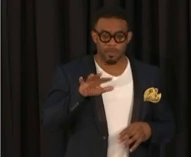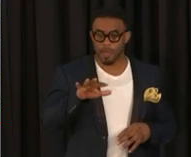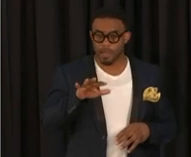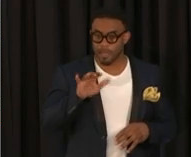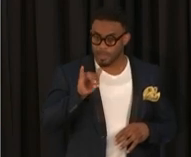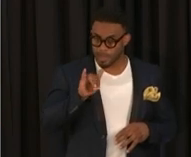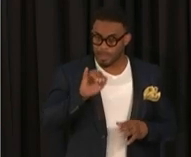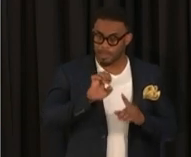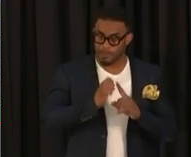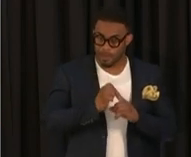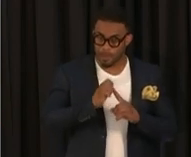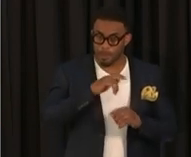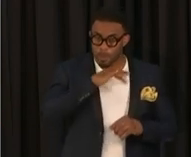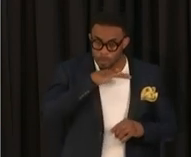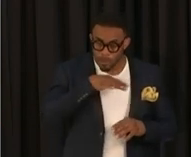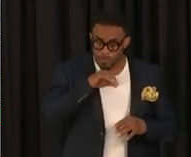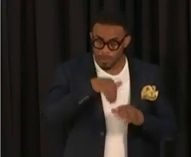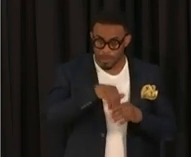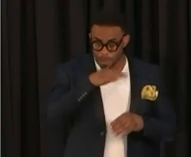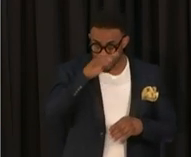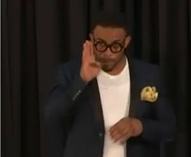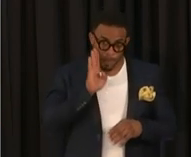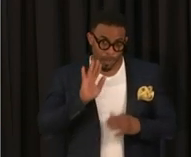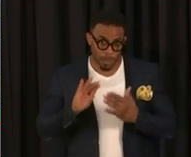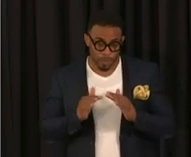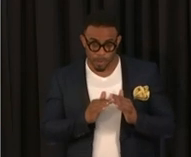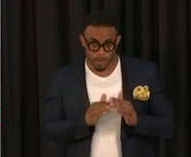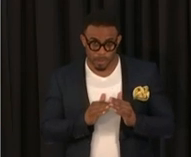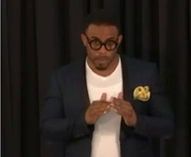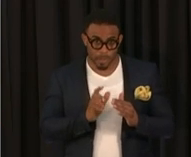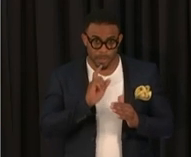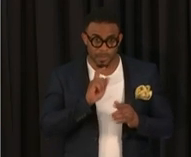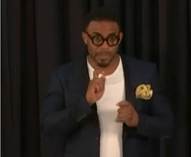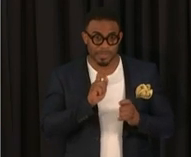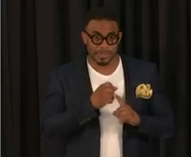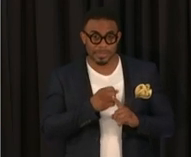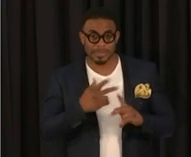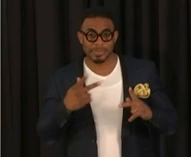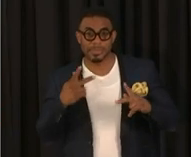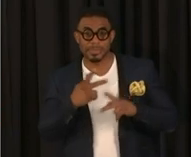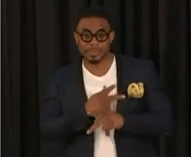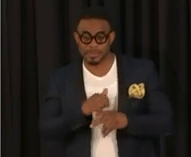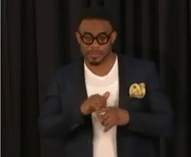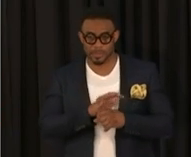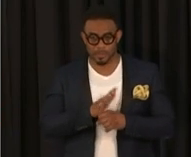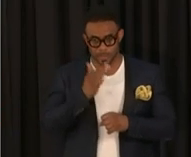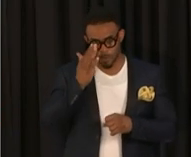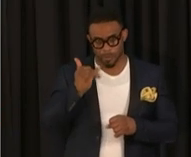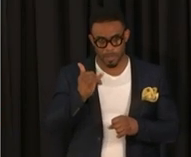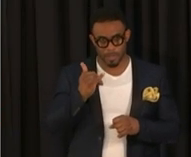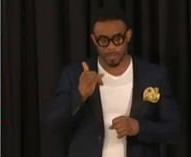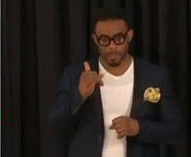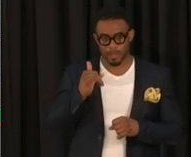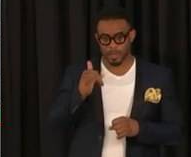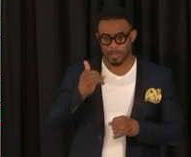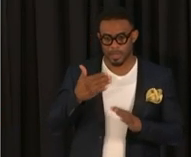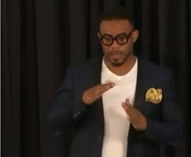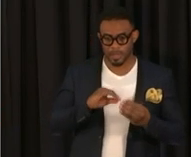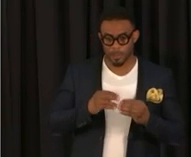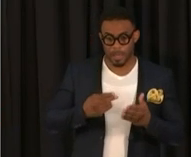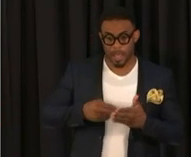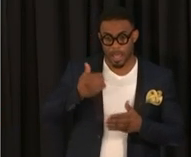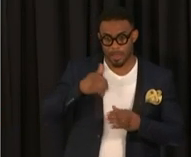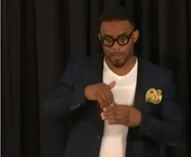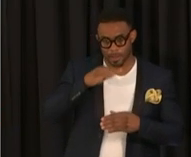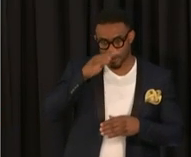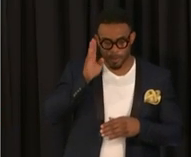PM2.5, which is an environmental pollutant found in black and brown communities that was exacerbated in COVID, and that's why the death numbers were a lot